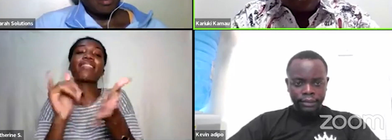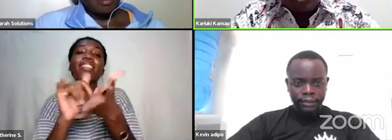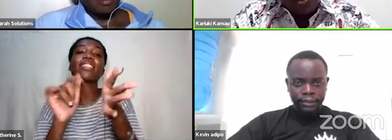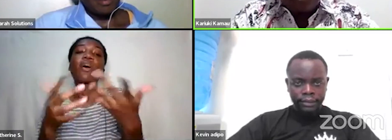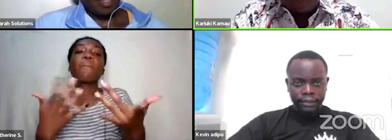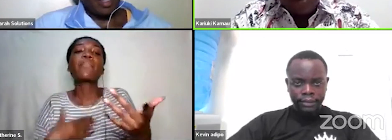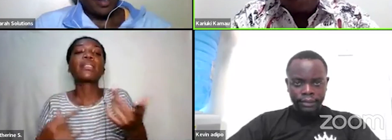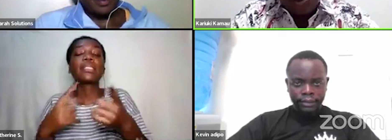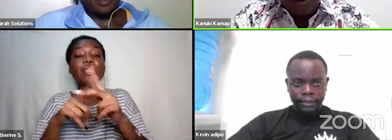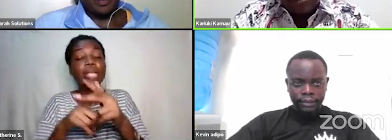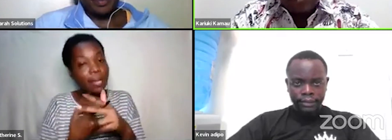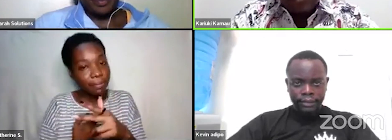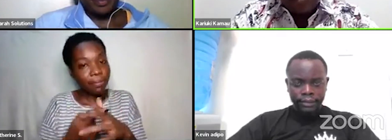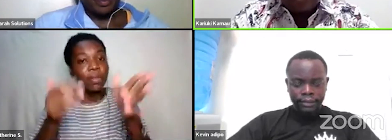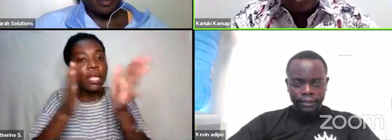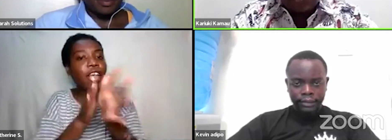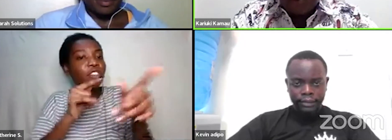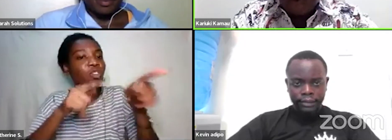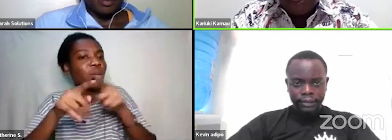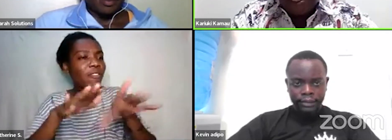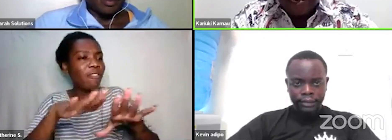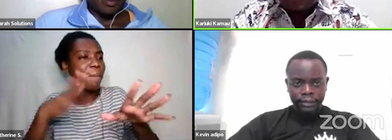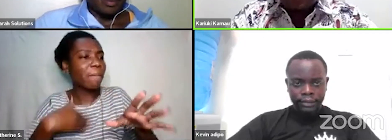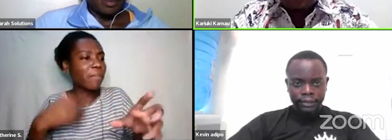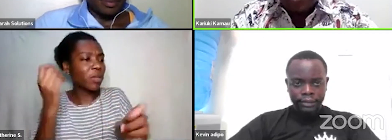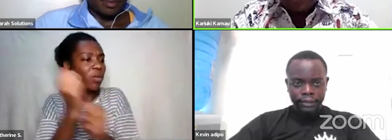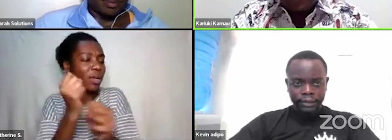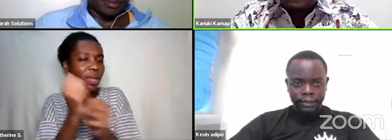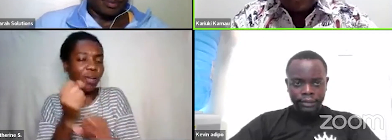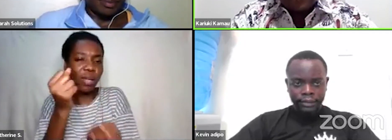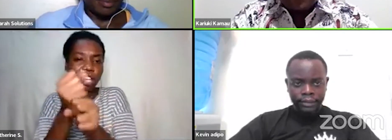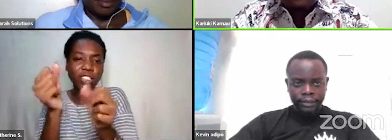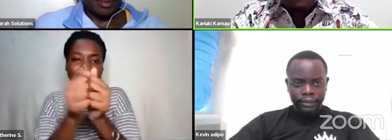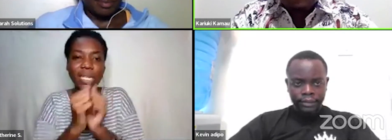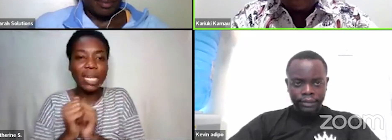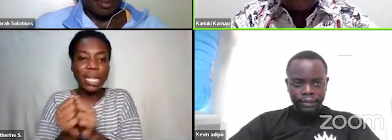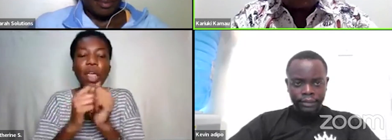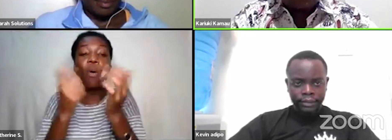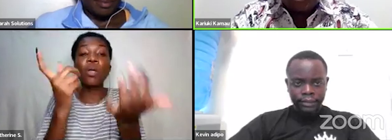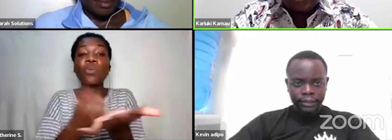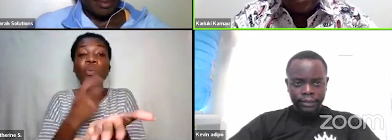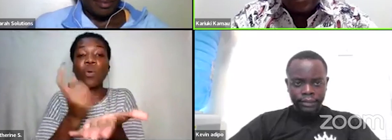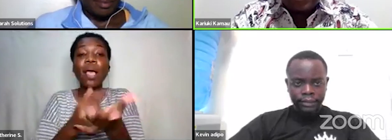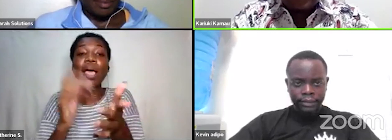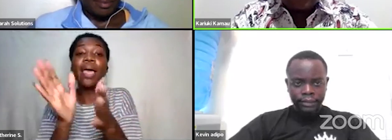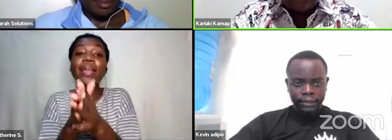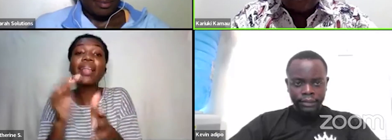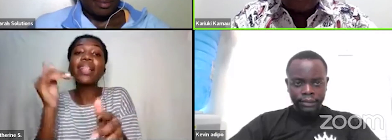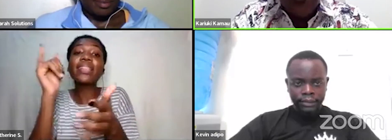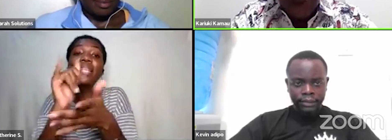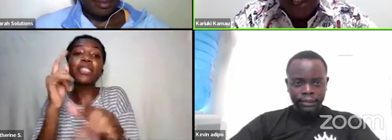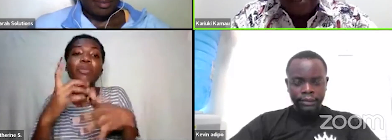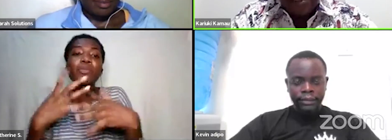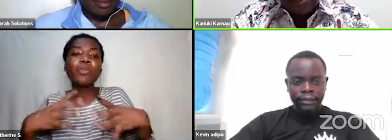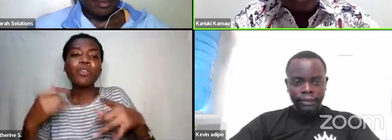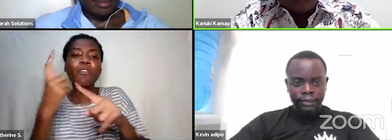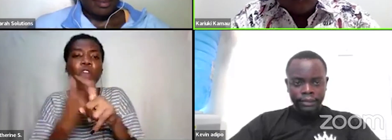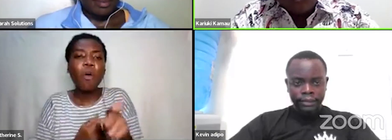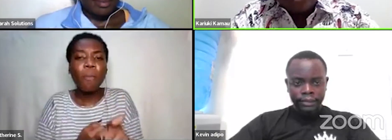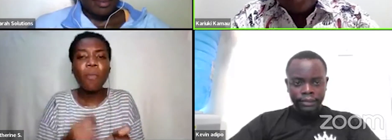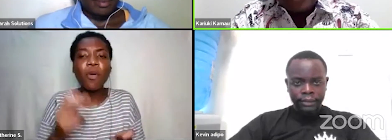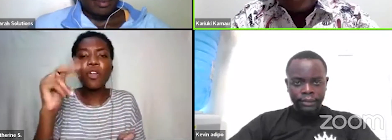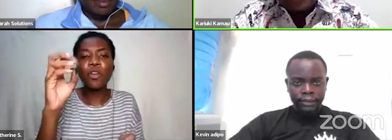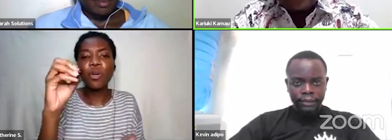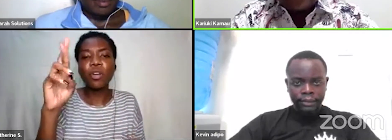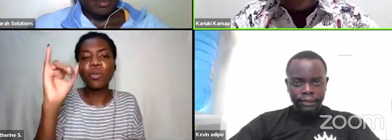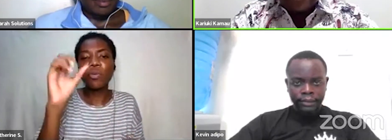because the tourism firm I was working, they were dealing with foreigners. These were people from Sweden and Norway. So